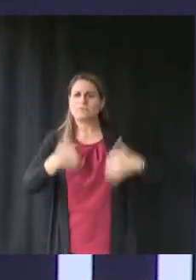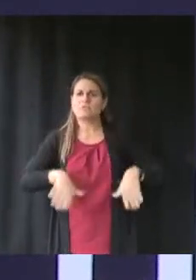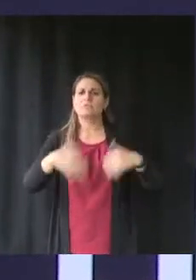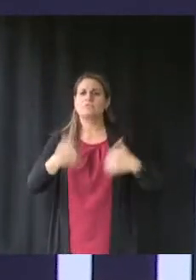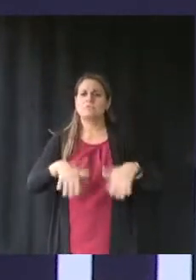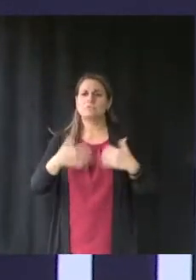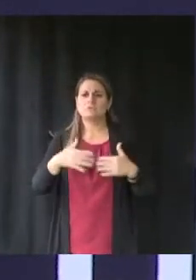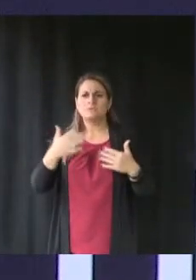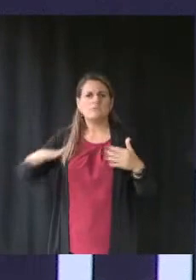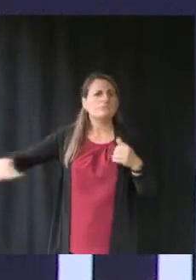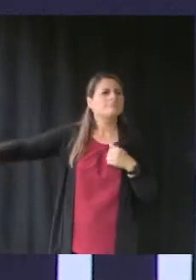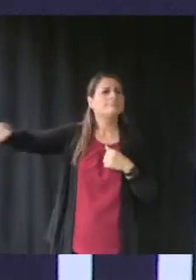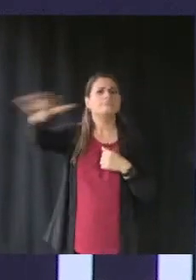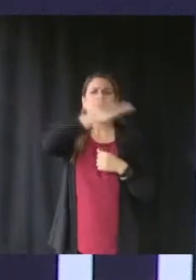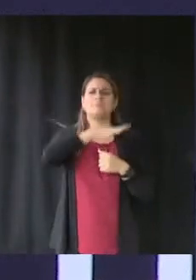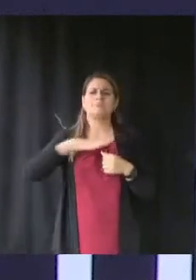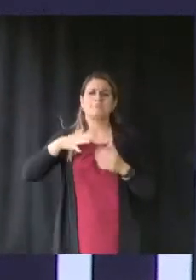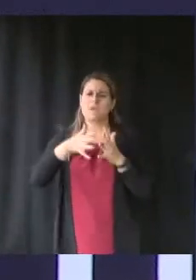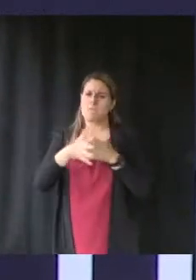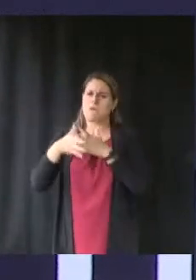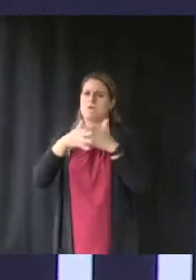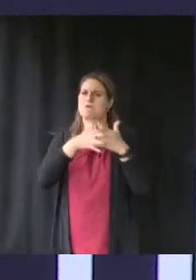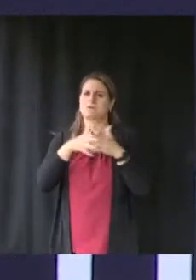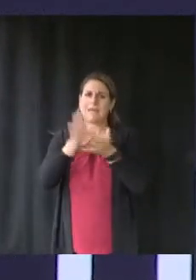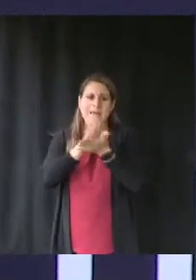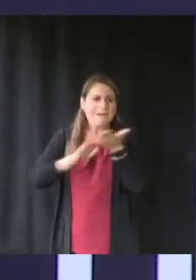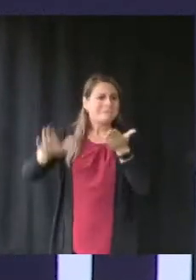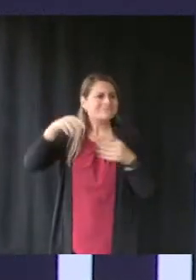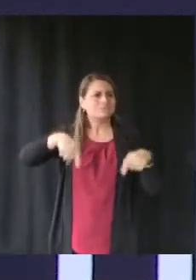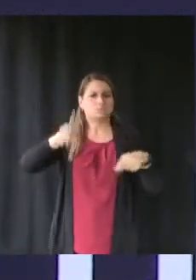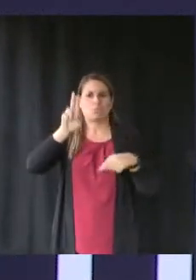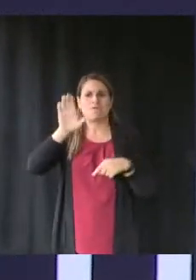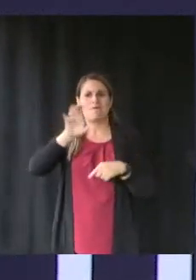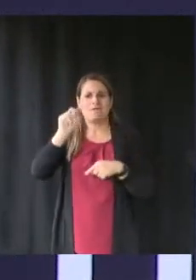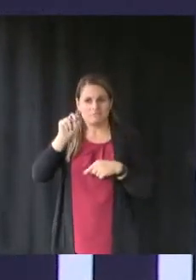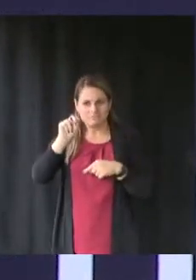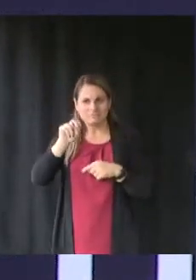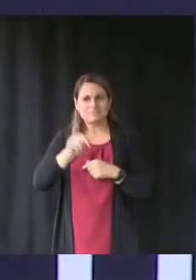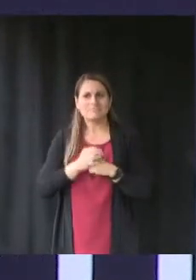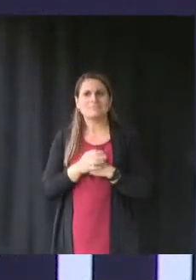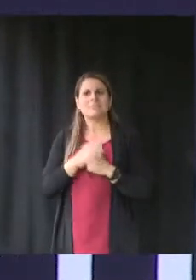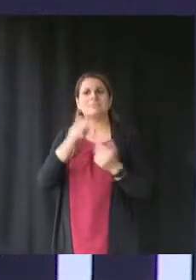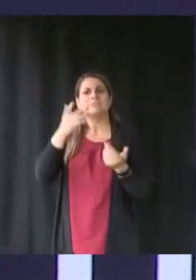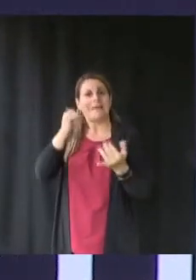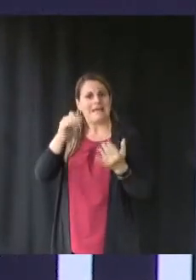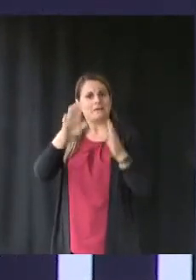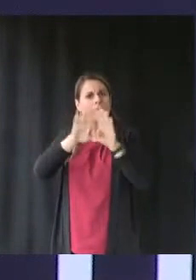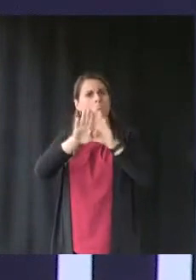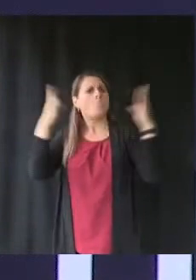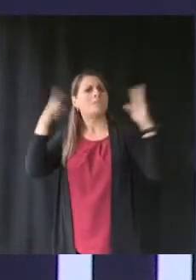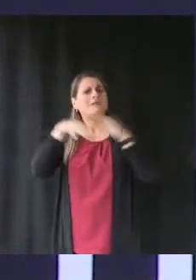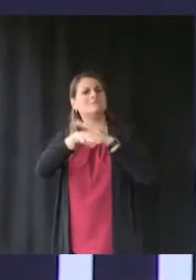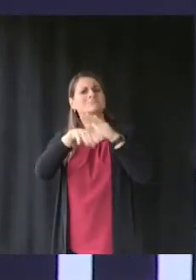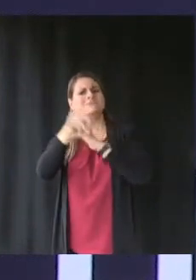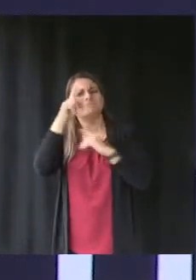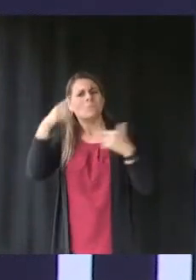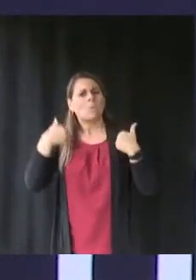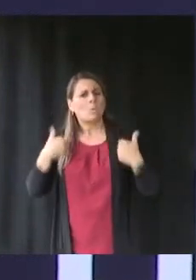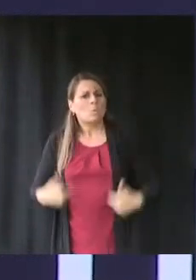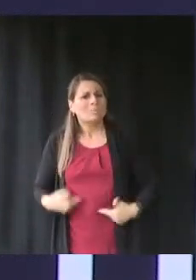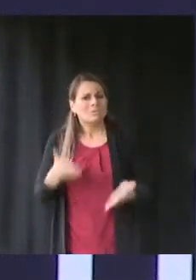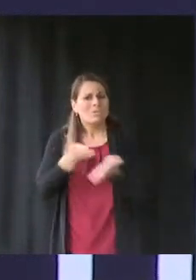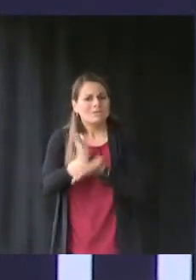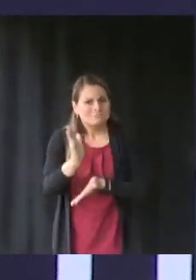university and at the entrance to its Center for Human Rights. May I say with thanks and confidence to those of you gathered here